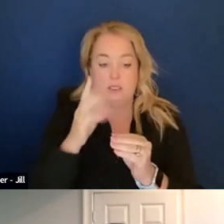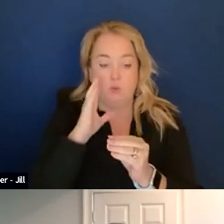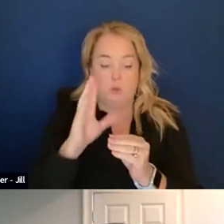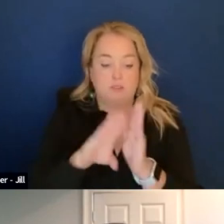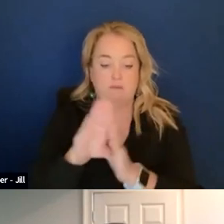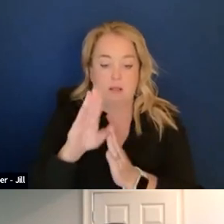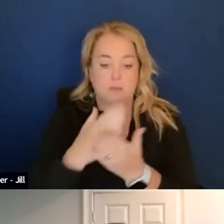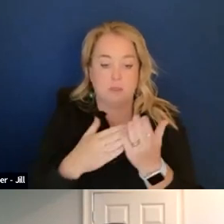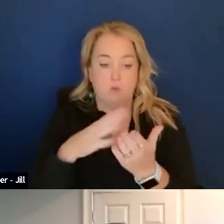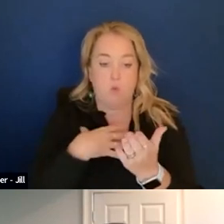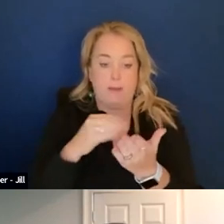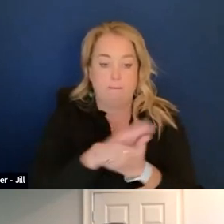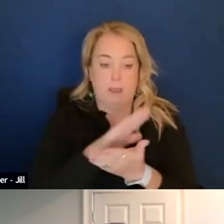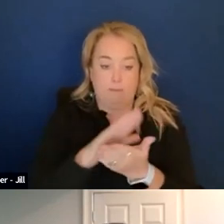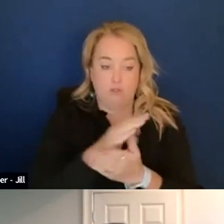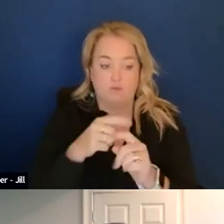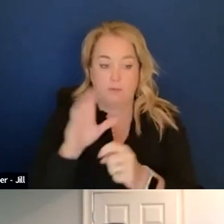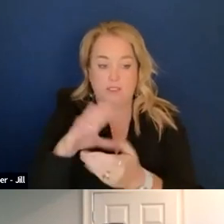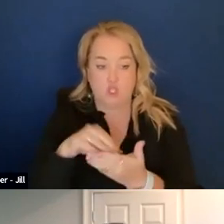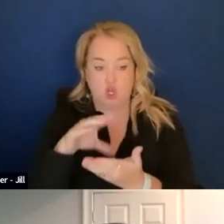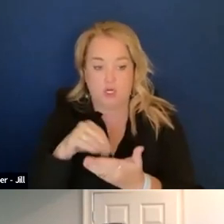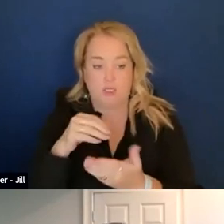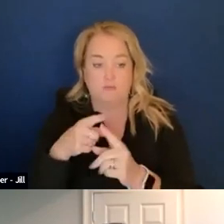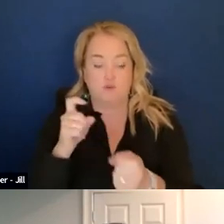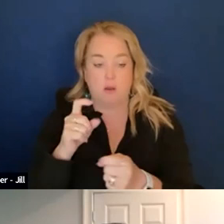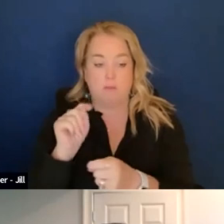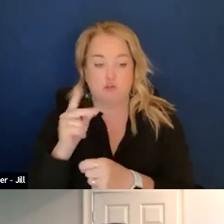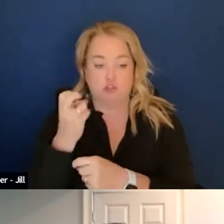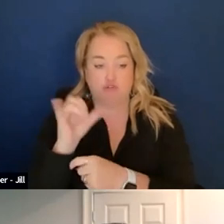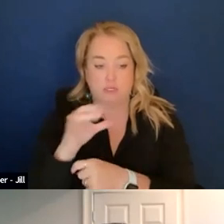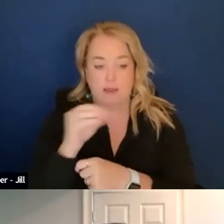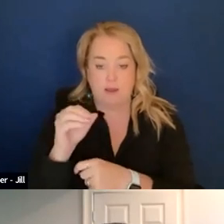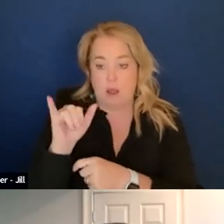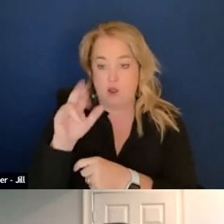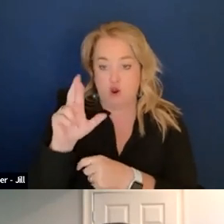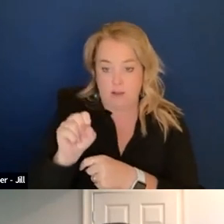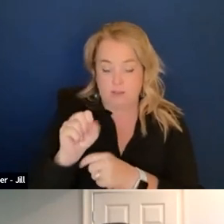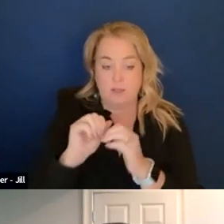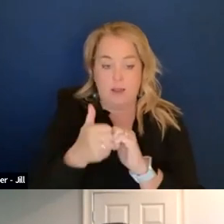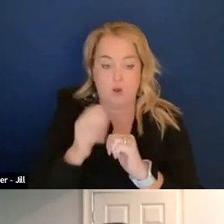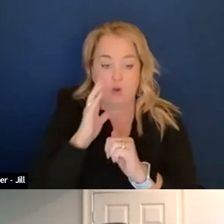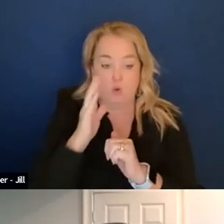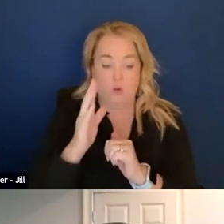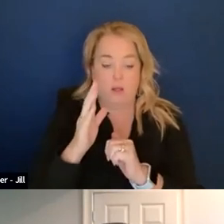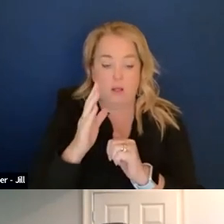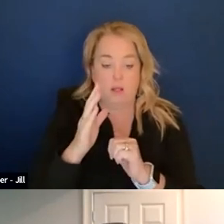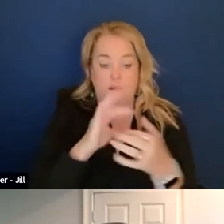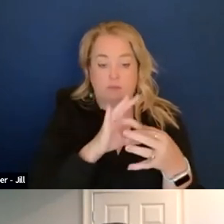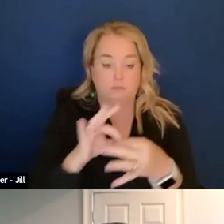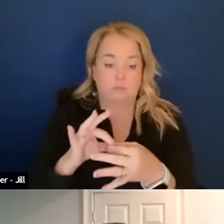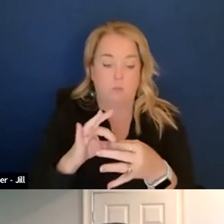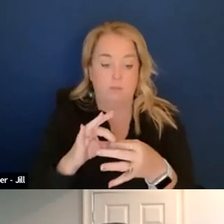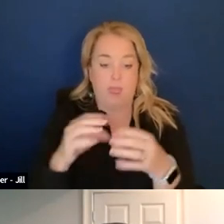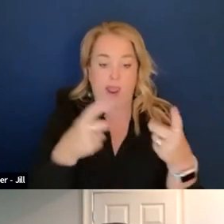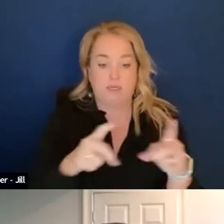papers based on his learnings from Treasury and IRS, how it might facilitate activities within GSA